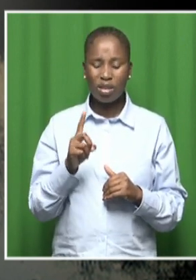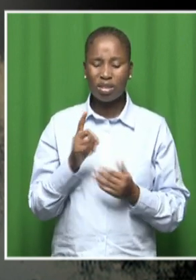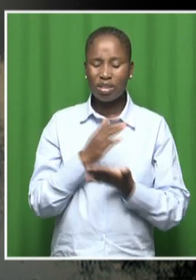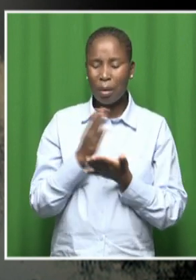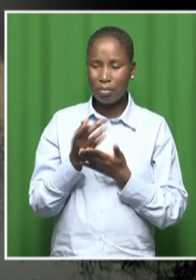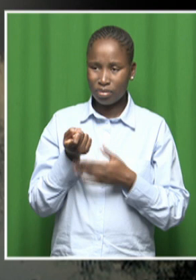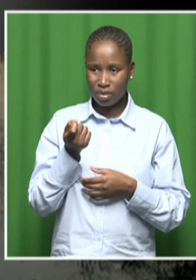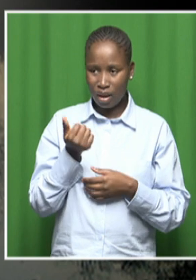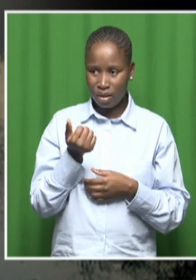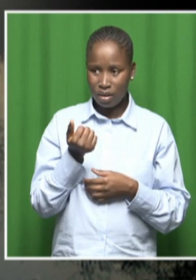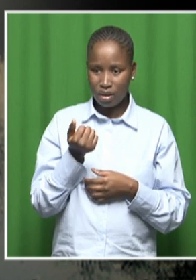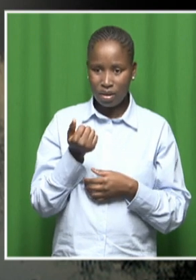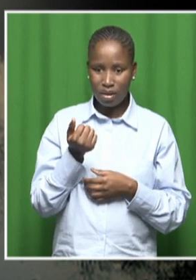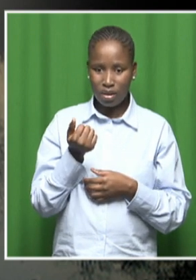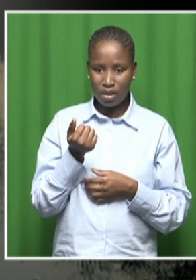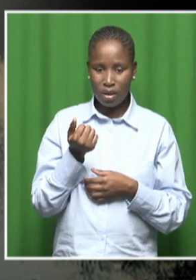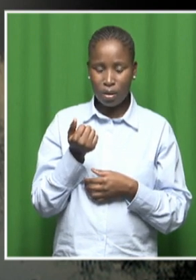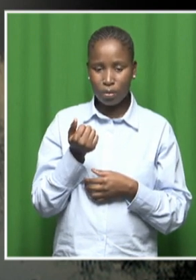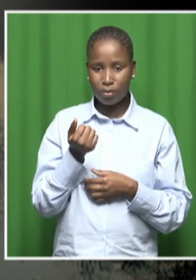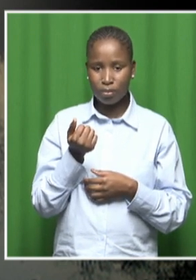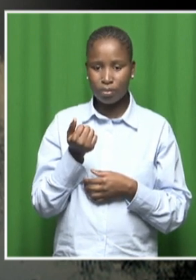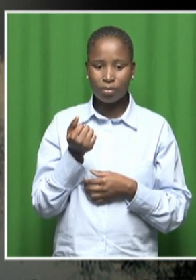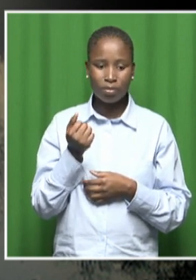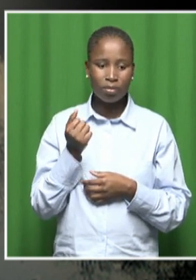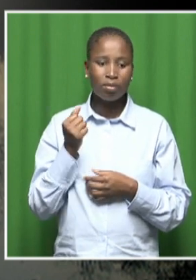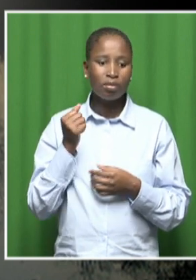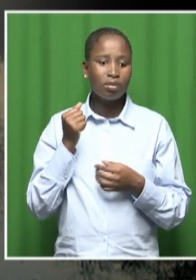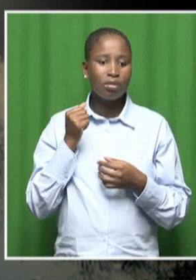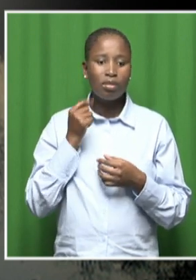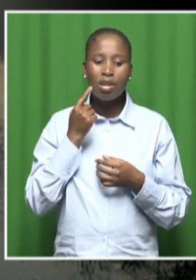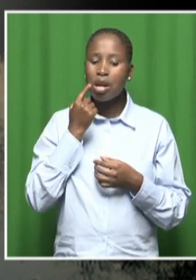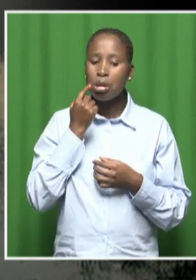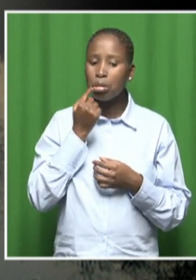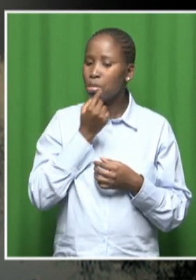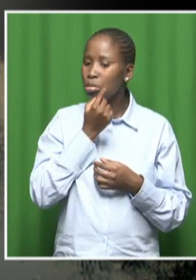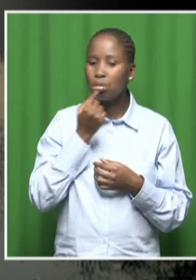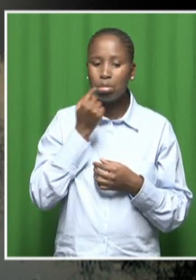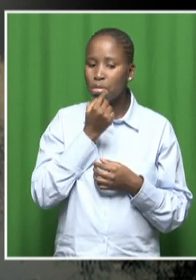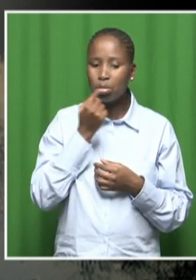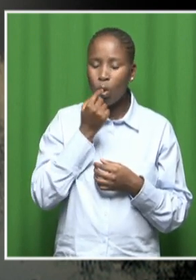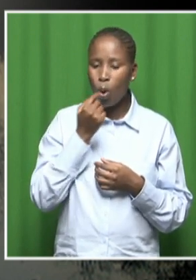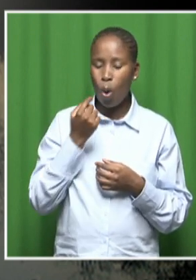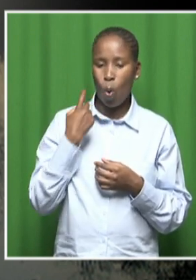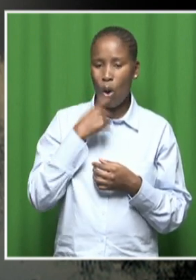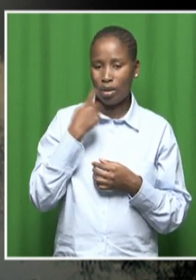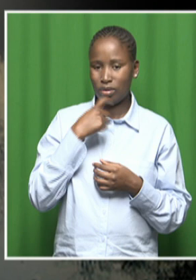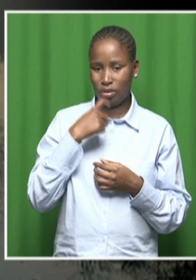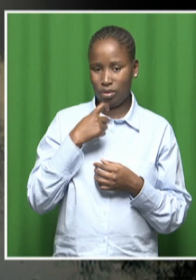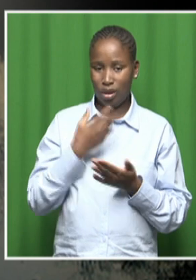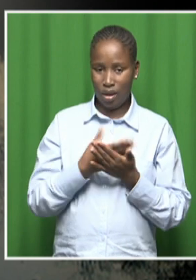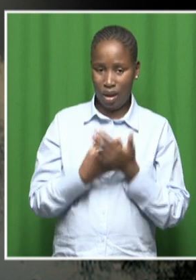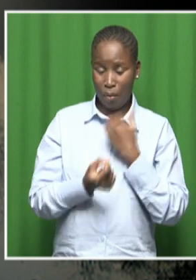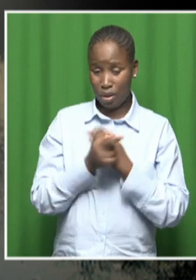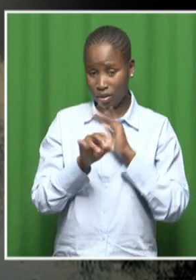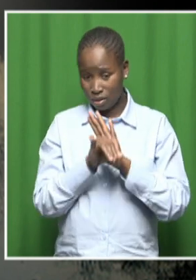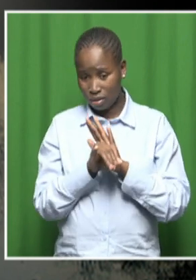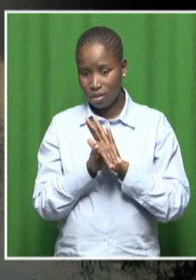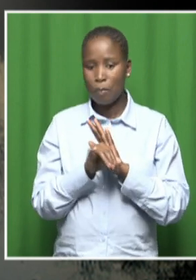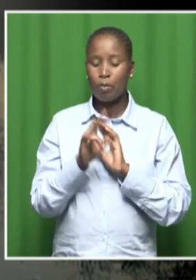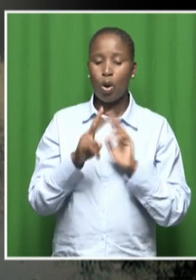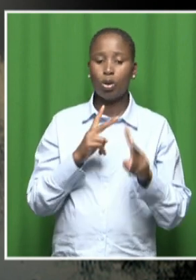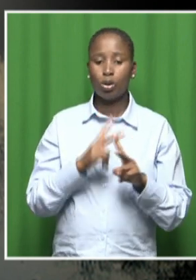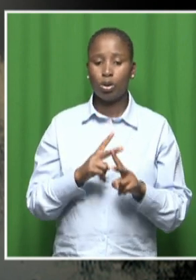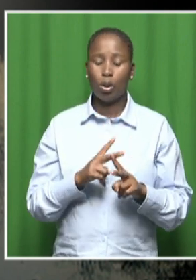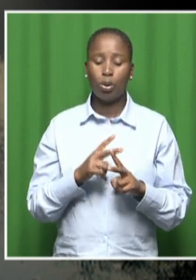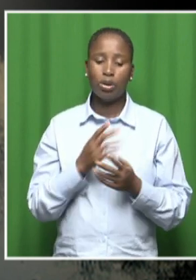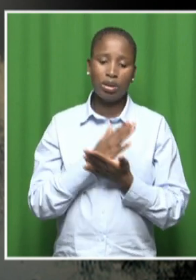inside the lining of the cheek. So that's something to look out for as well. So there are a number of symptoms. Some initial symptoms